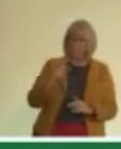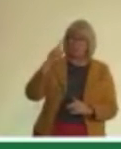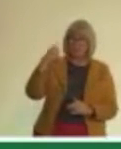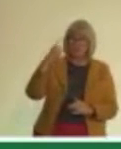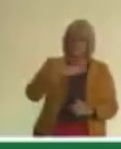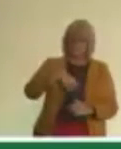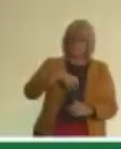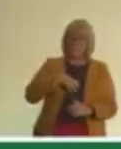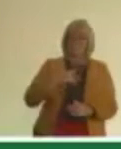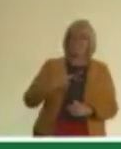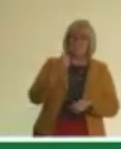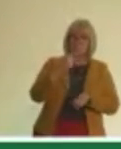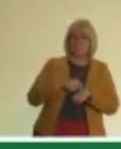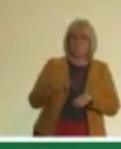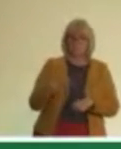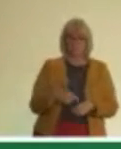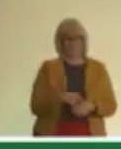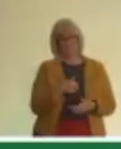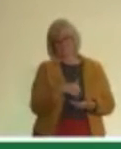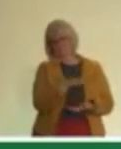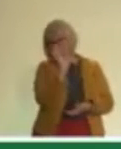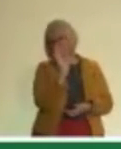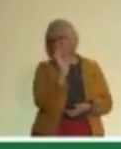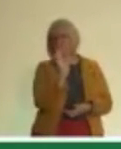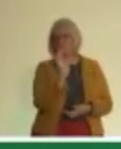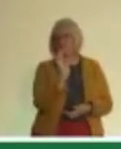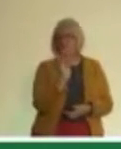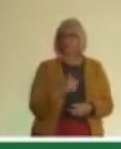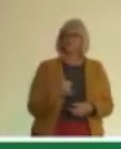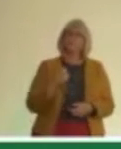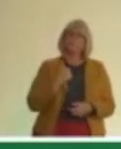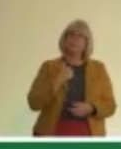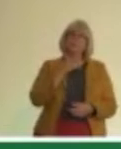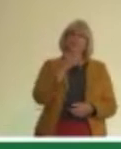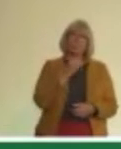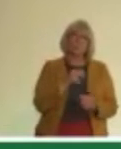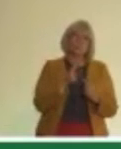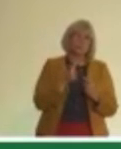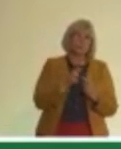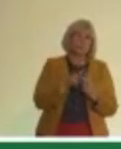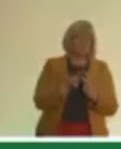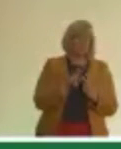first time, he was pretty dismissive. So I used 2 tried, tested, and trusted